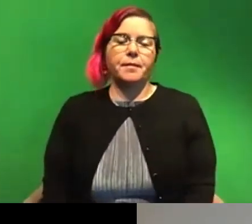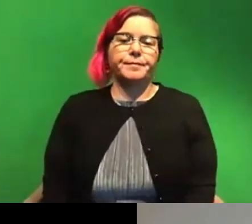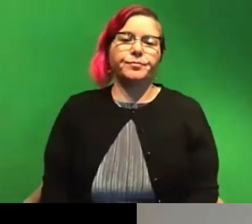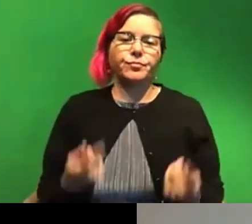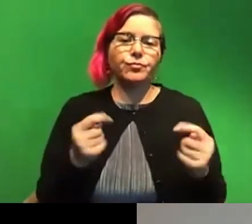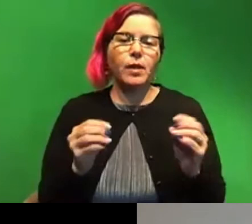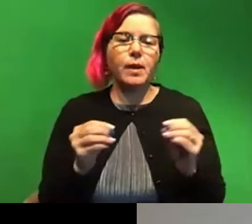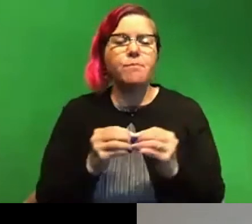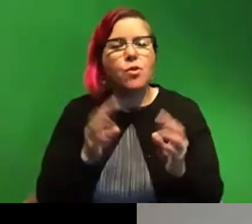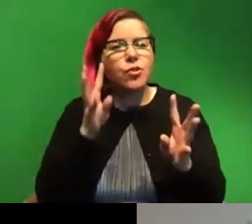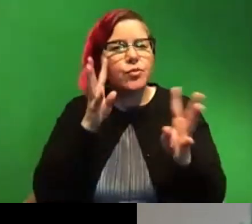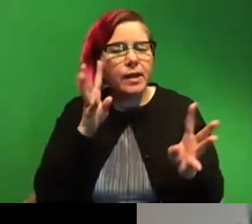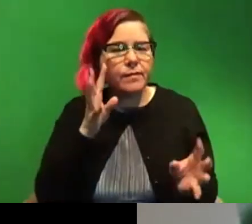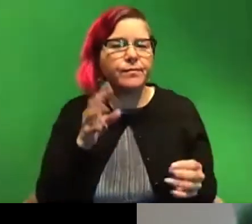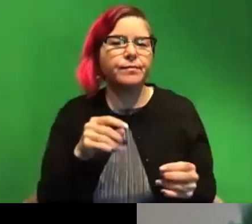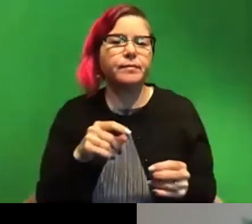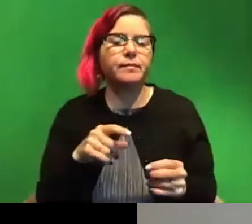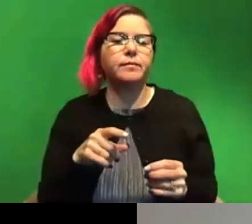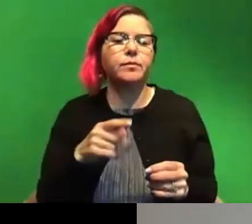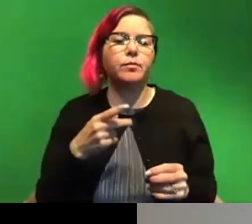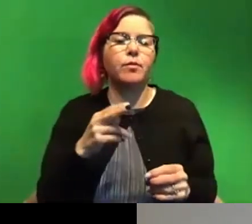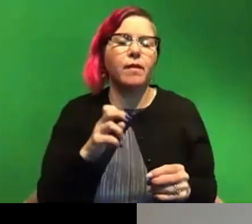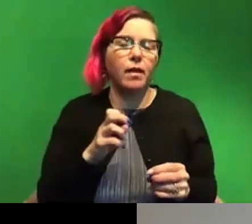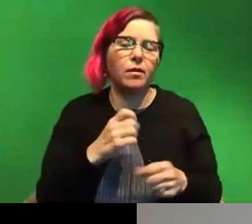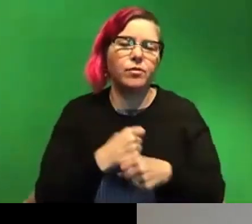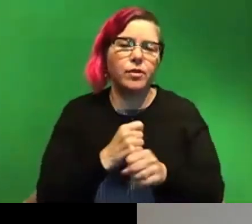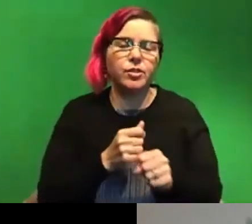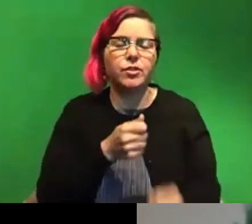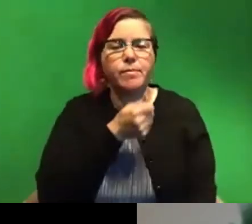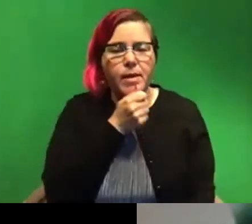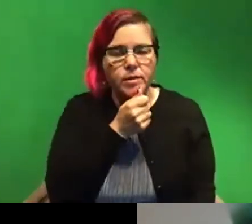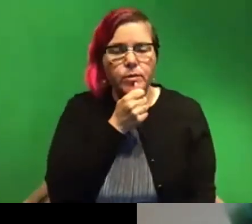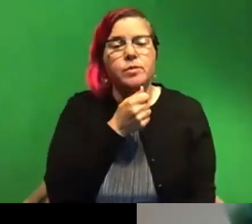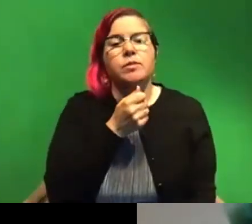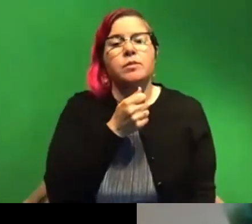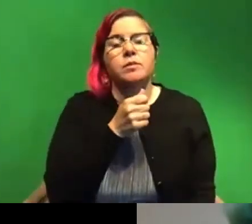little more creative in your profile creation, your passwords, and your,